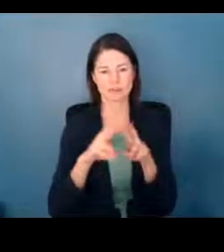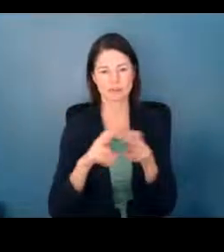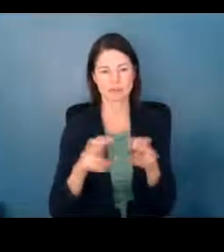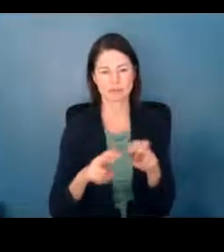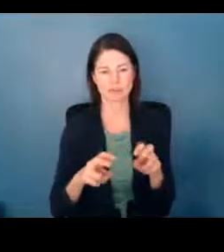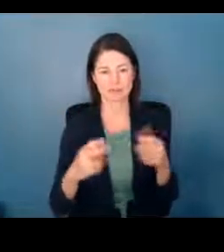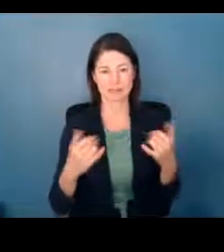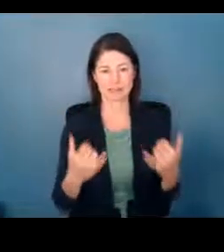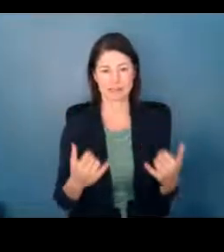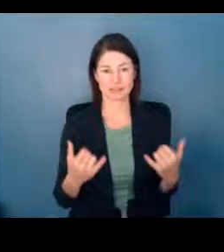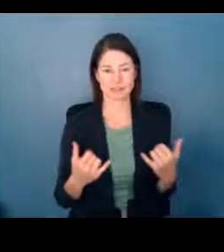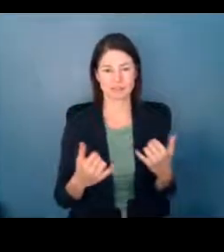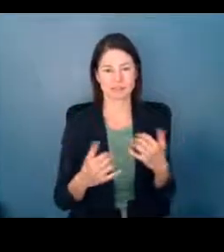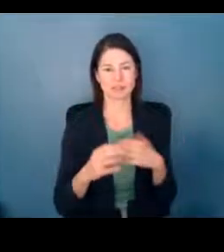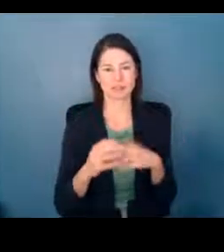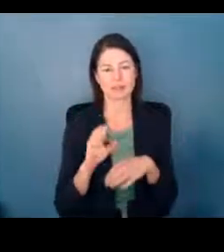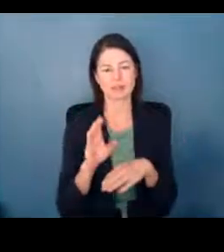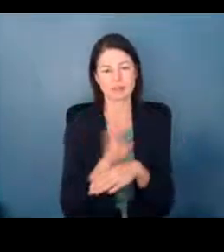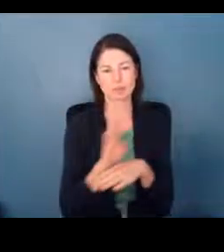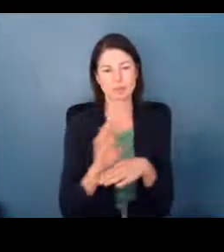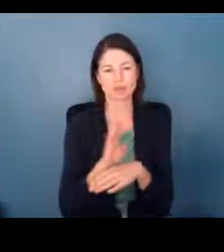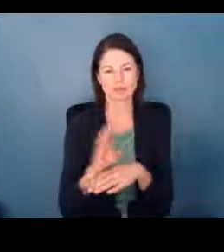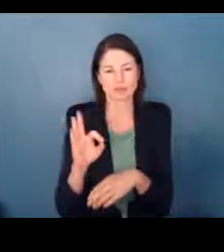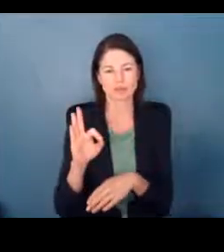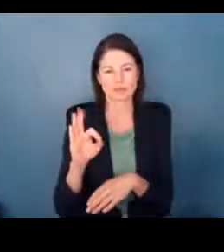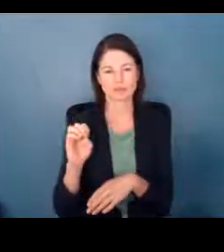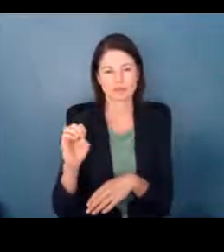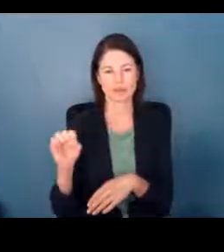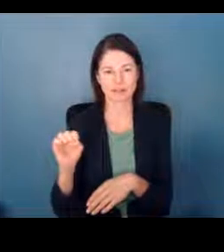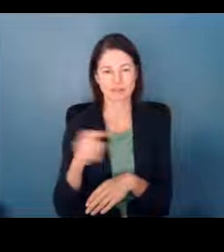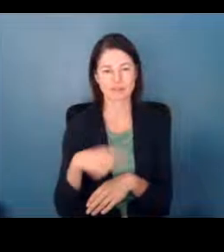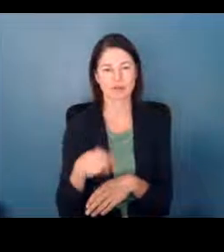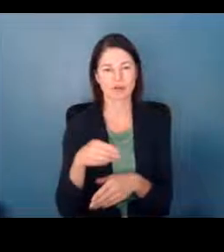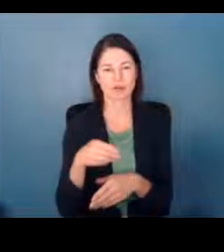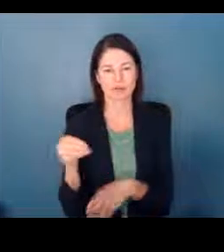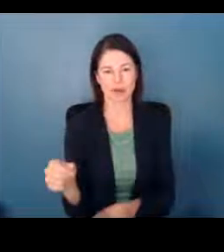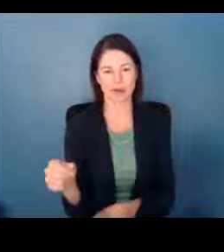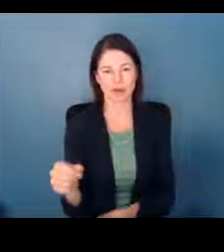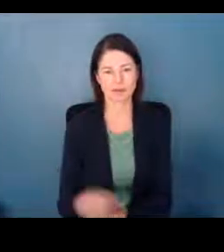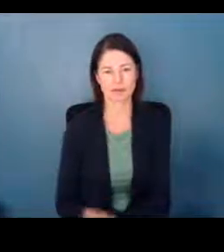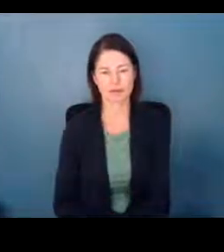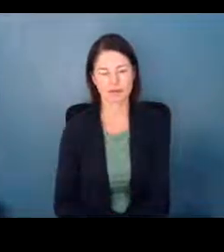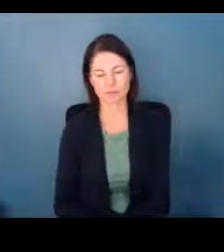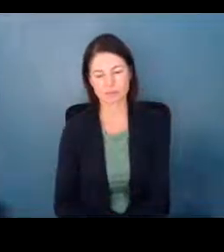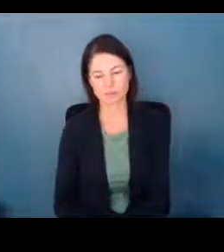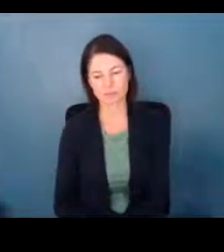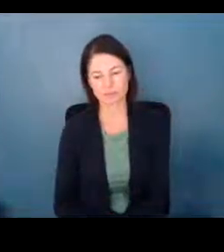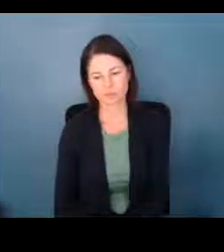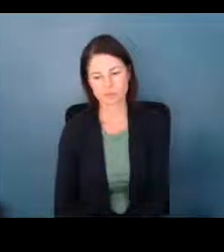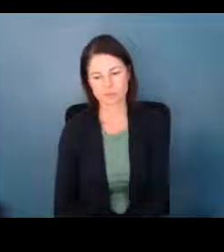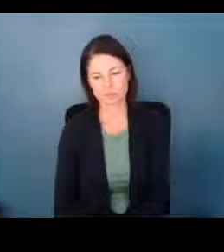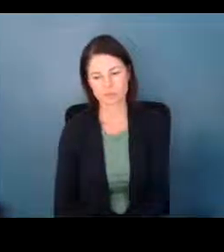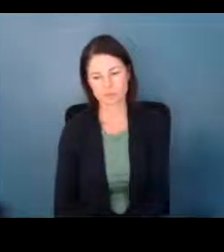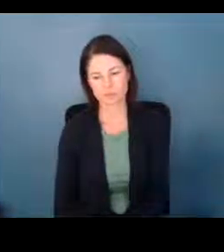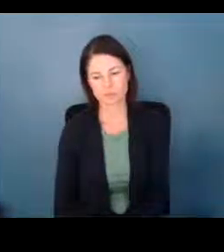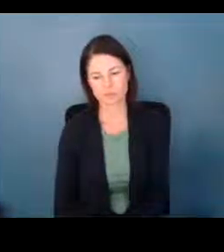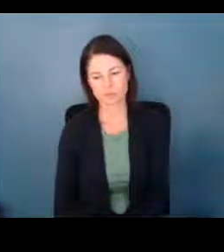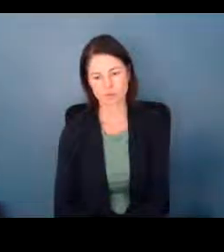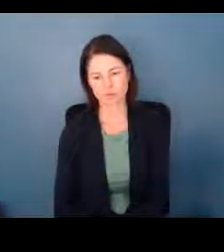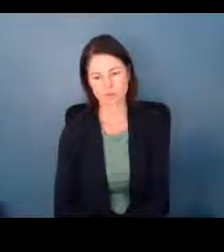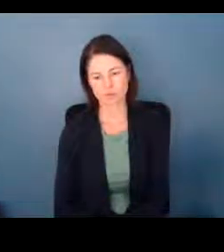existing like commercial fees that people are paying and other types of fees to make sure that we're taking that into account.